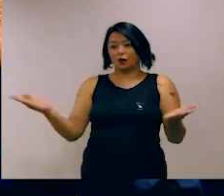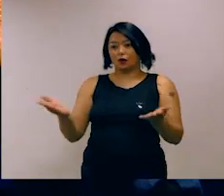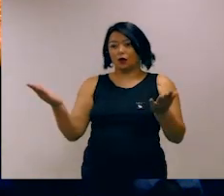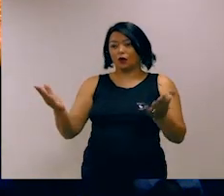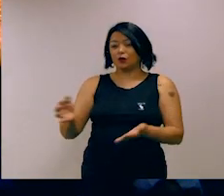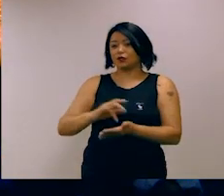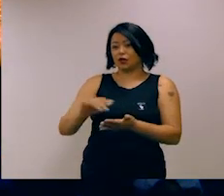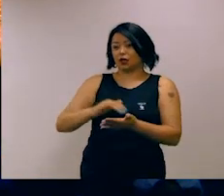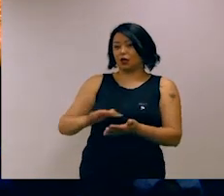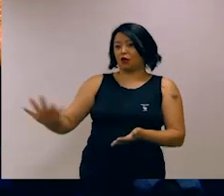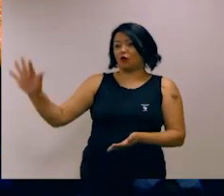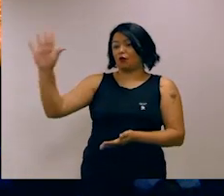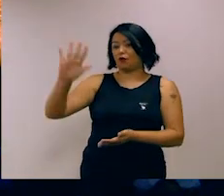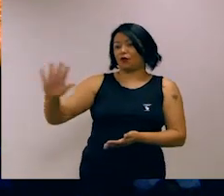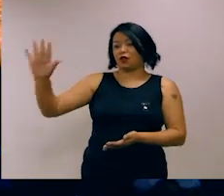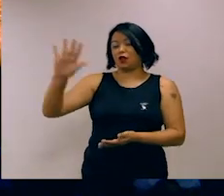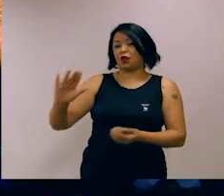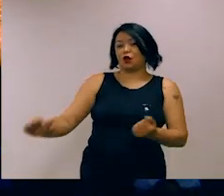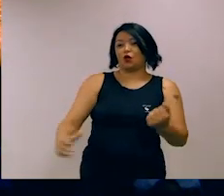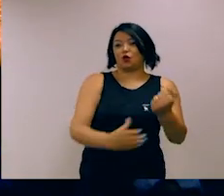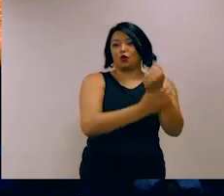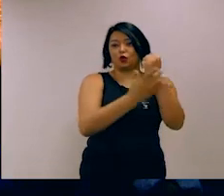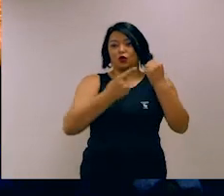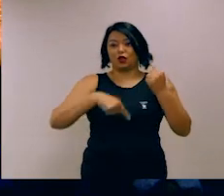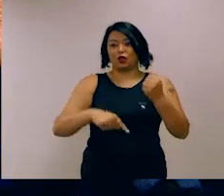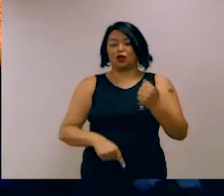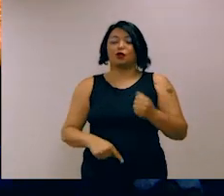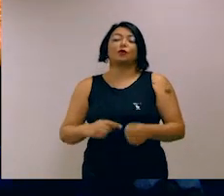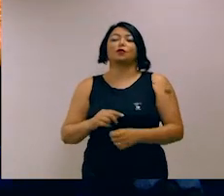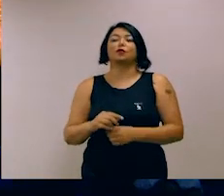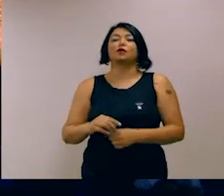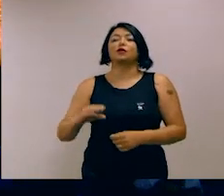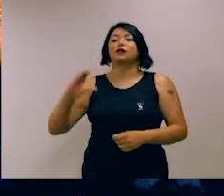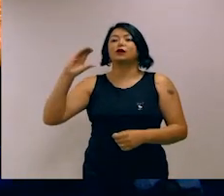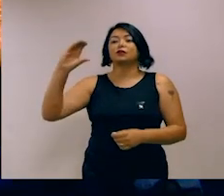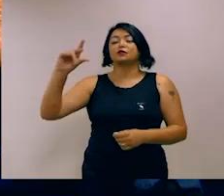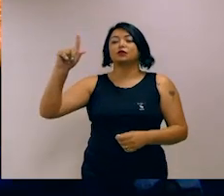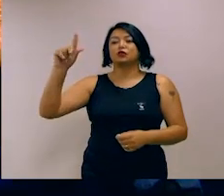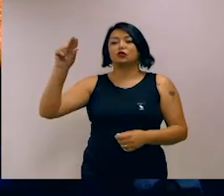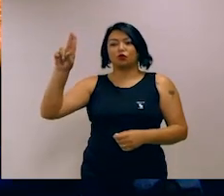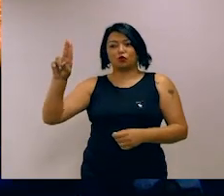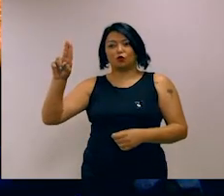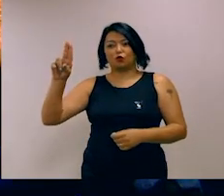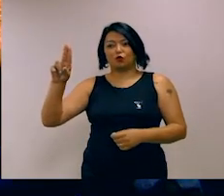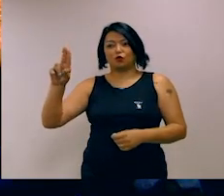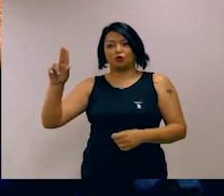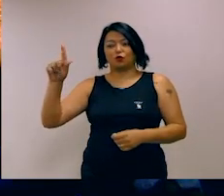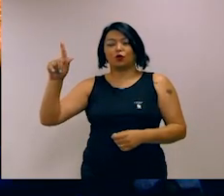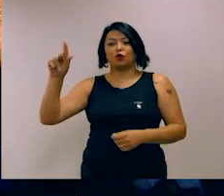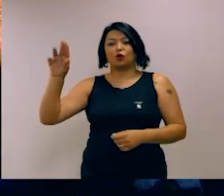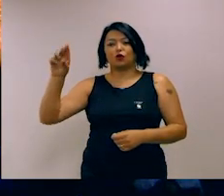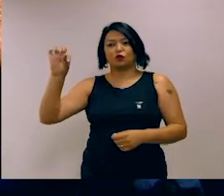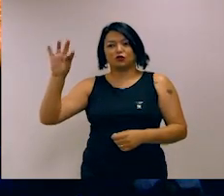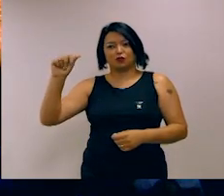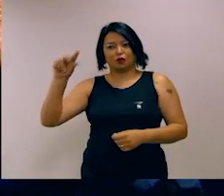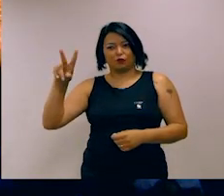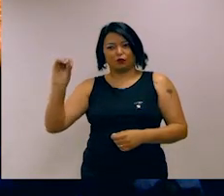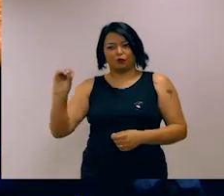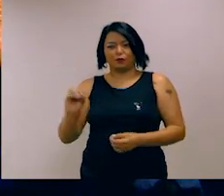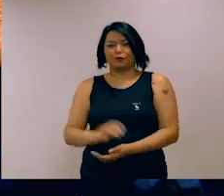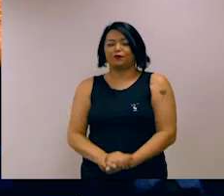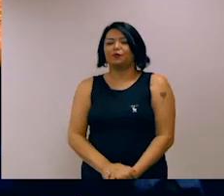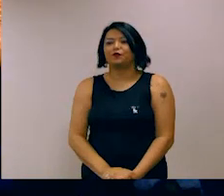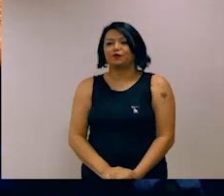I would like to pass the floor to the Federal Secretary of Internal Control of the Office